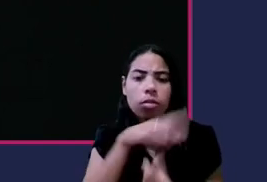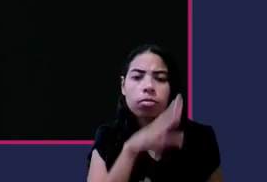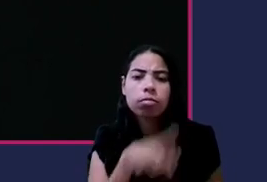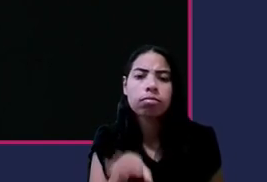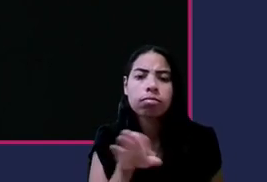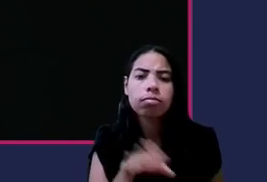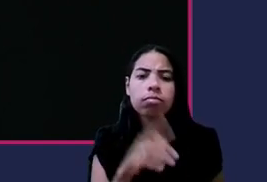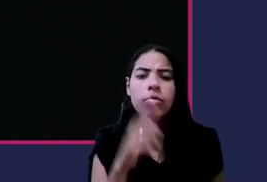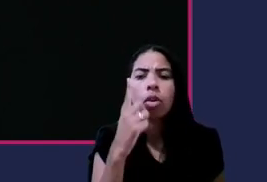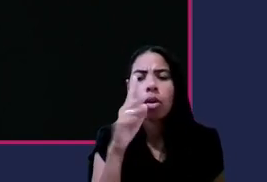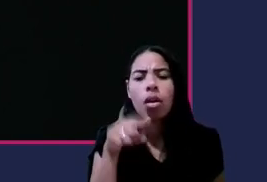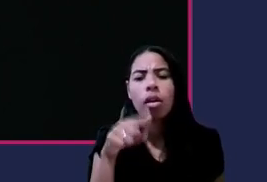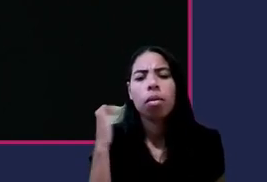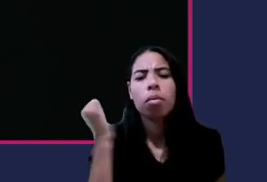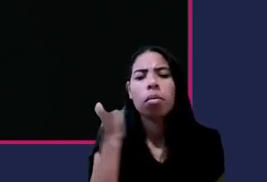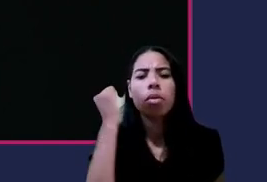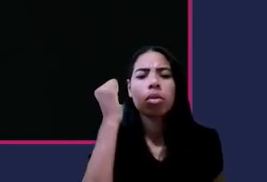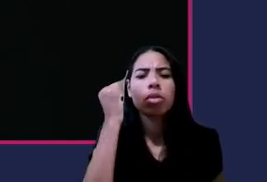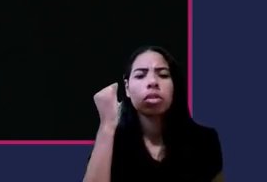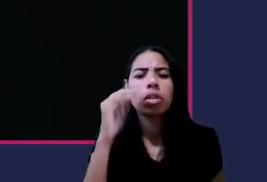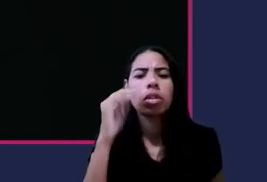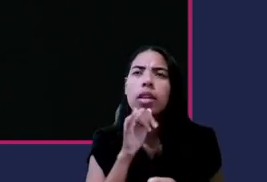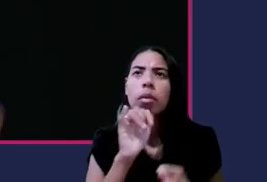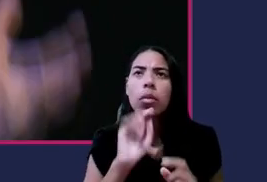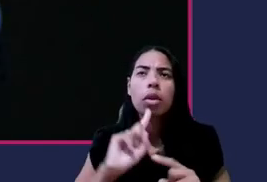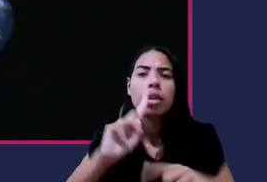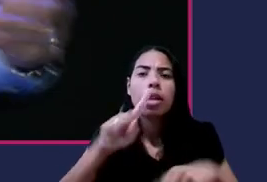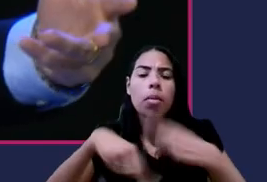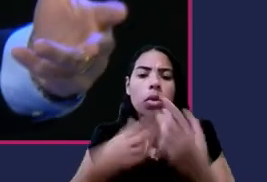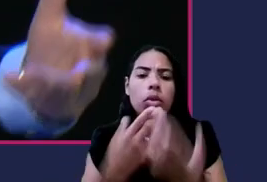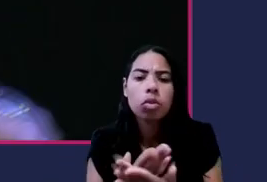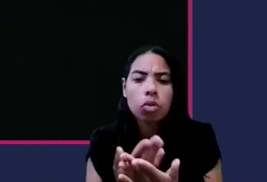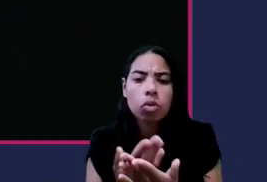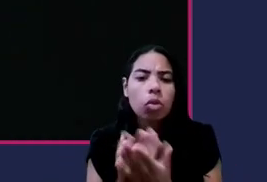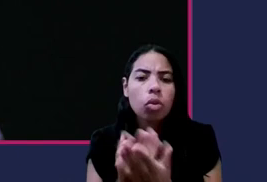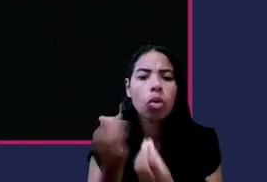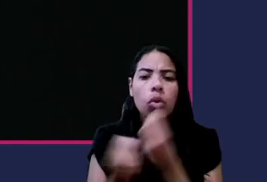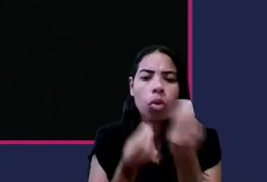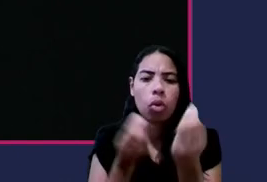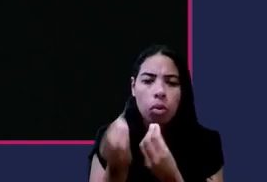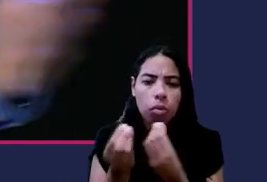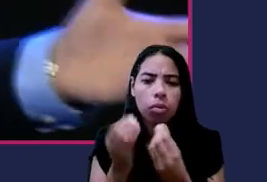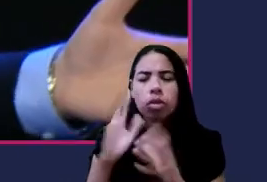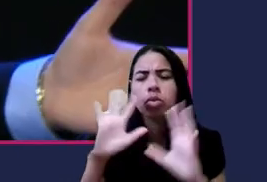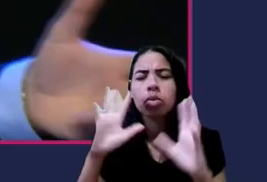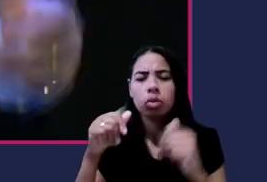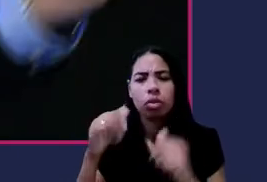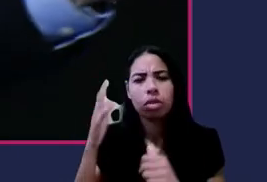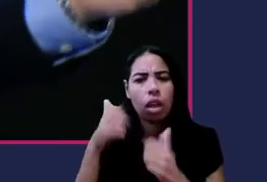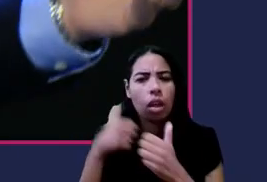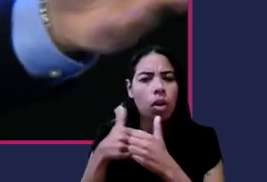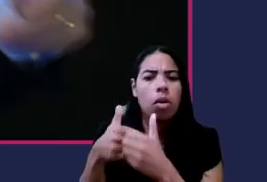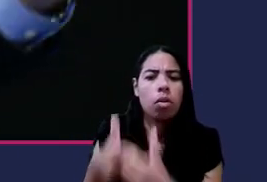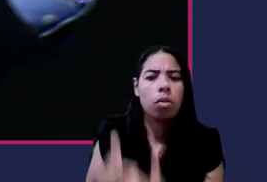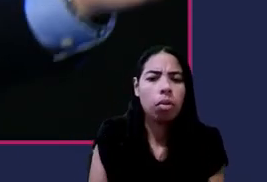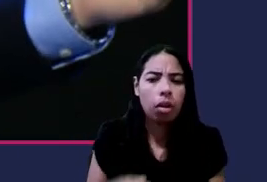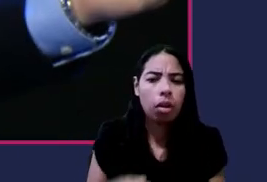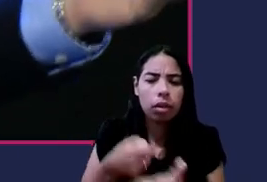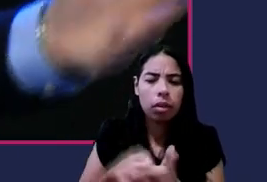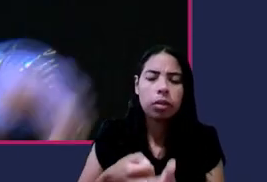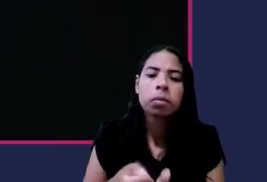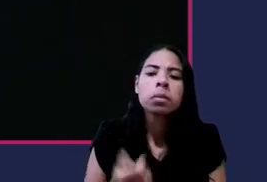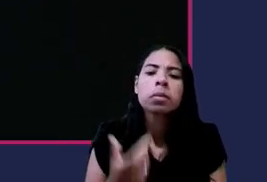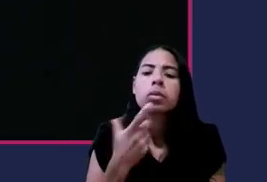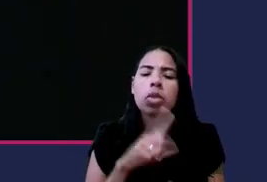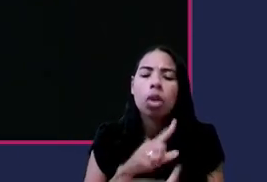vetoed. One of them is very important. That is the post study. We all know, those who follow